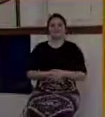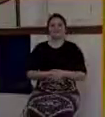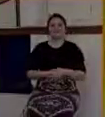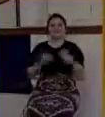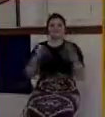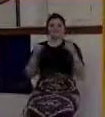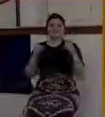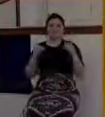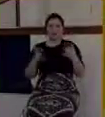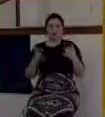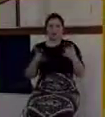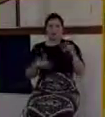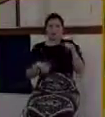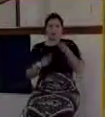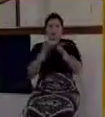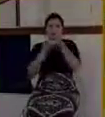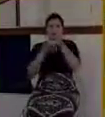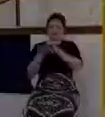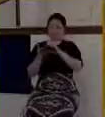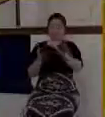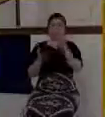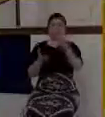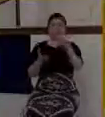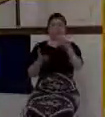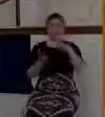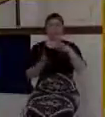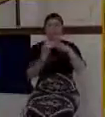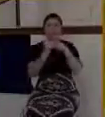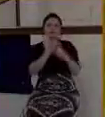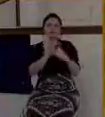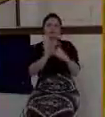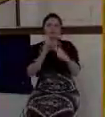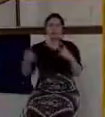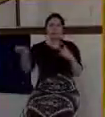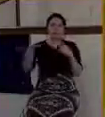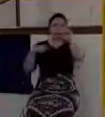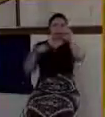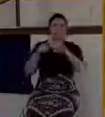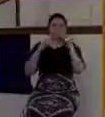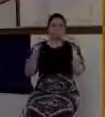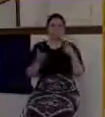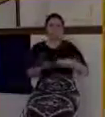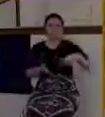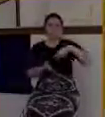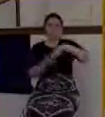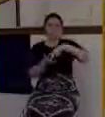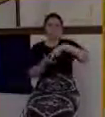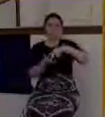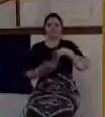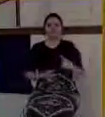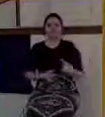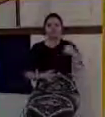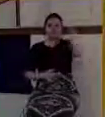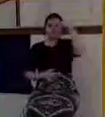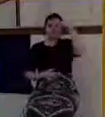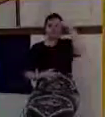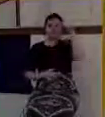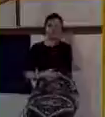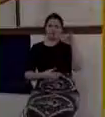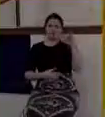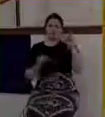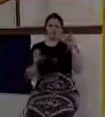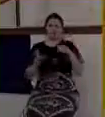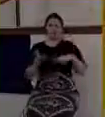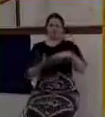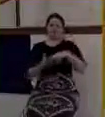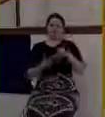was no resurrection. And so they bring to Jesus this scenario that they think proves that there's no resurrection. What's the scenario? Look in